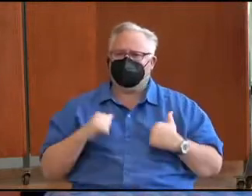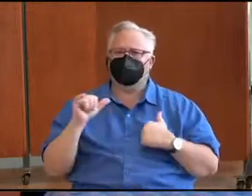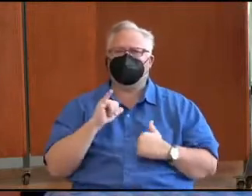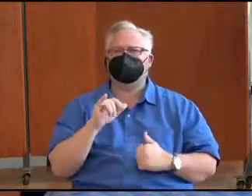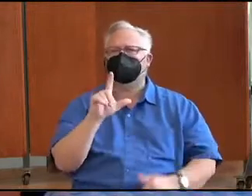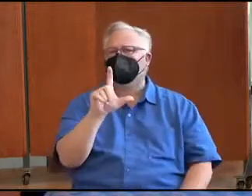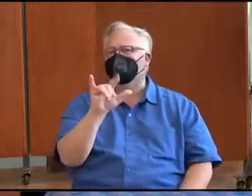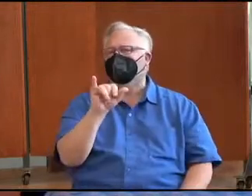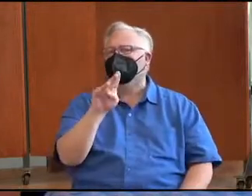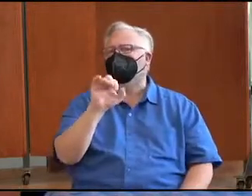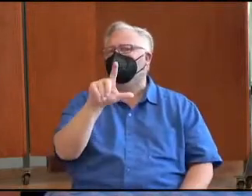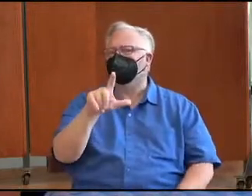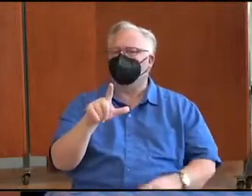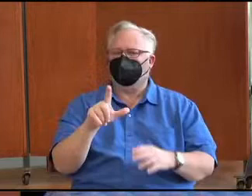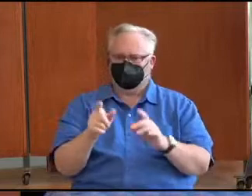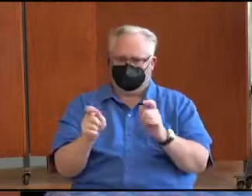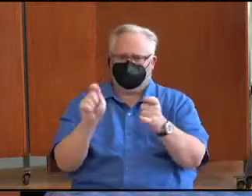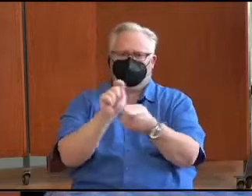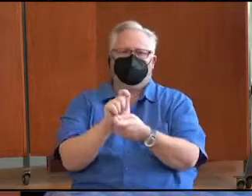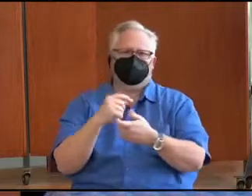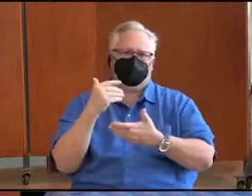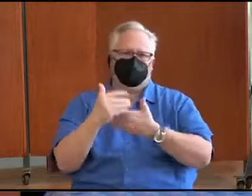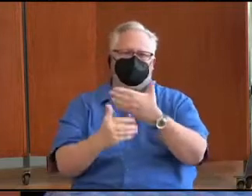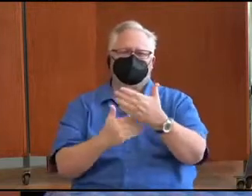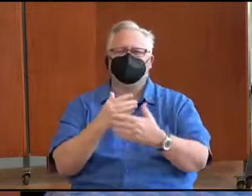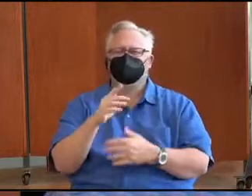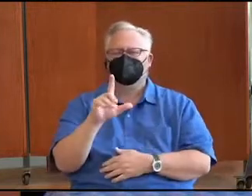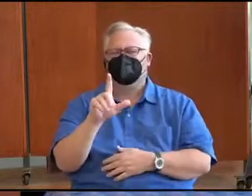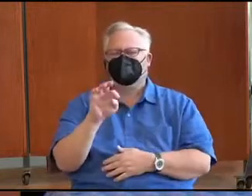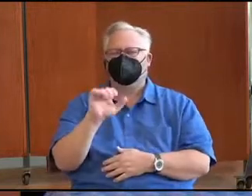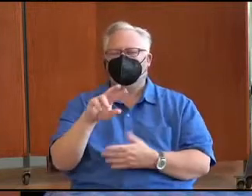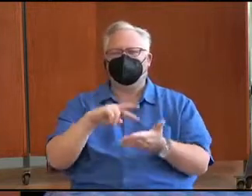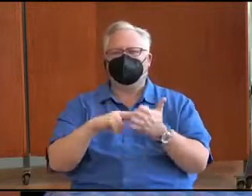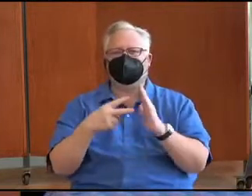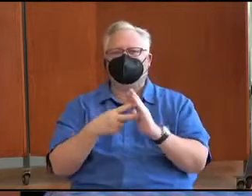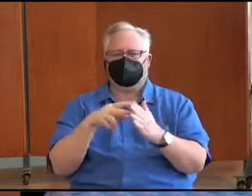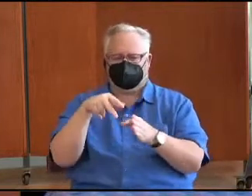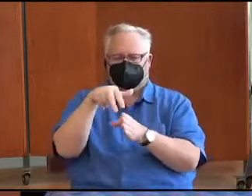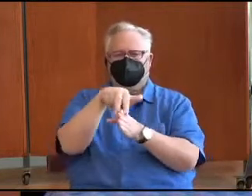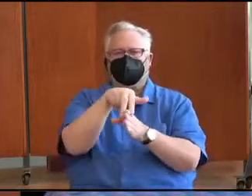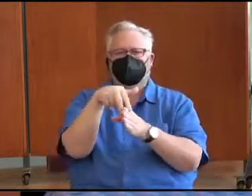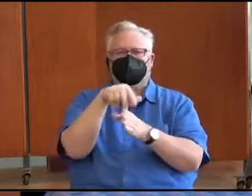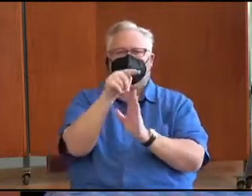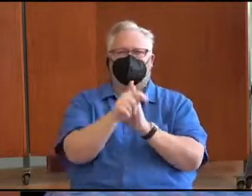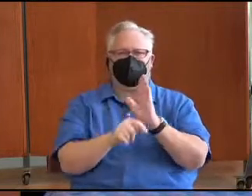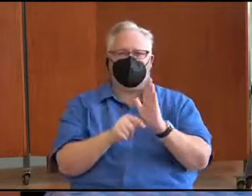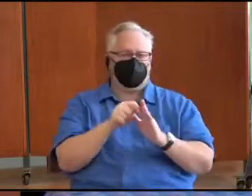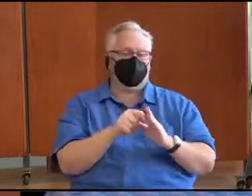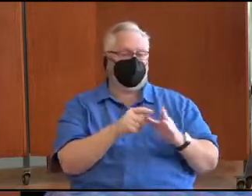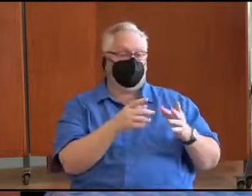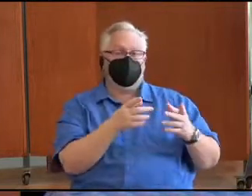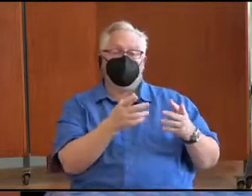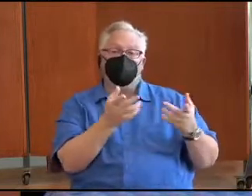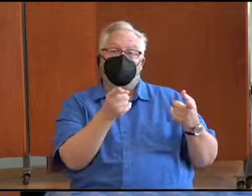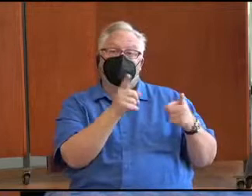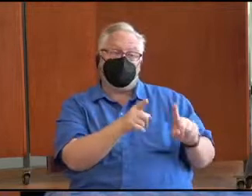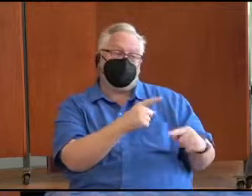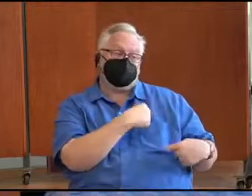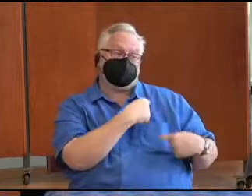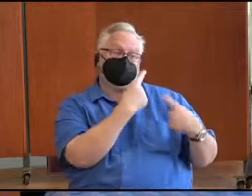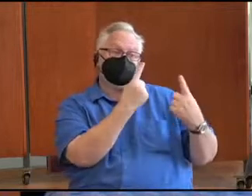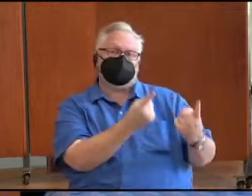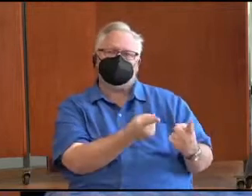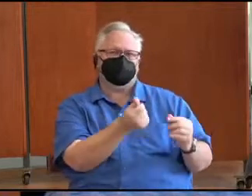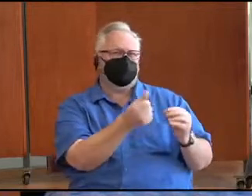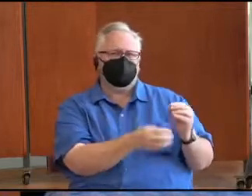liminal times. Liminal means a time in between, when what has been is